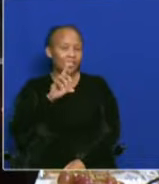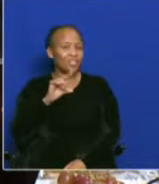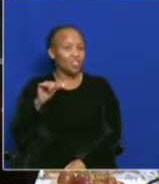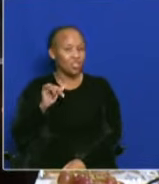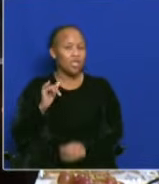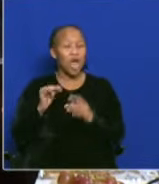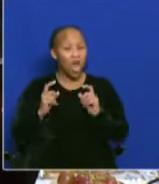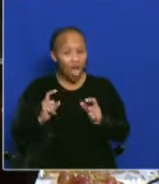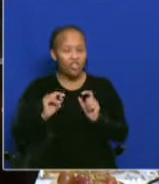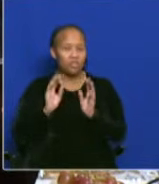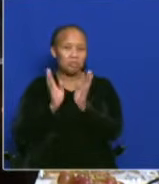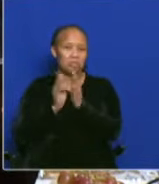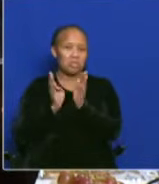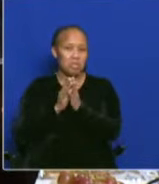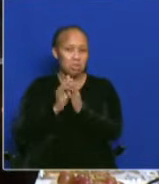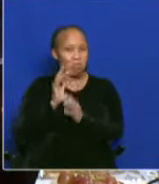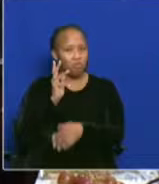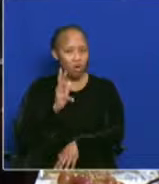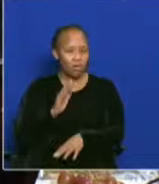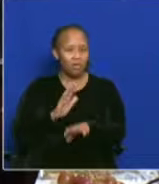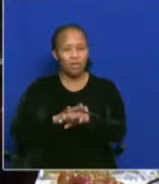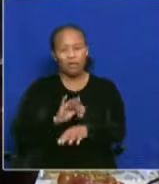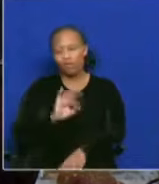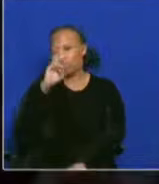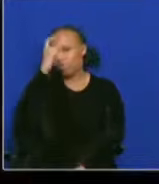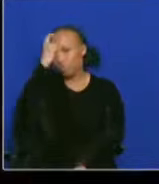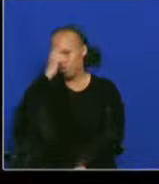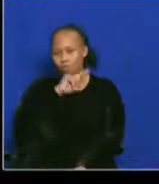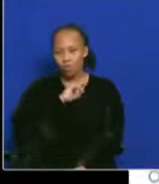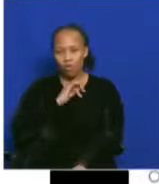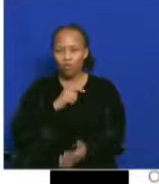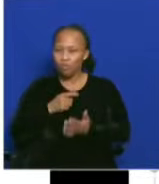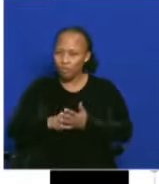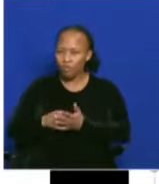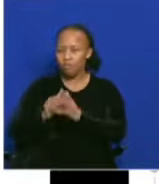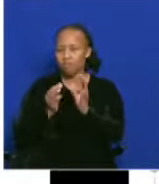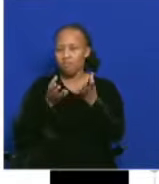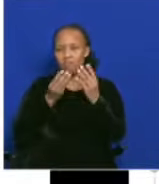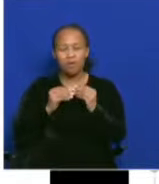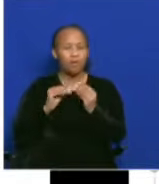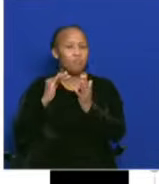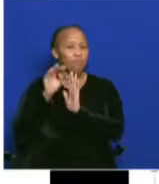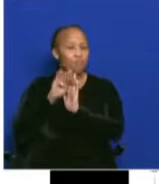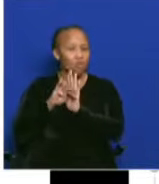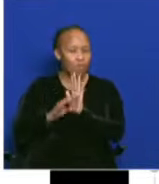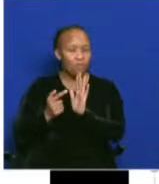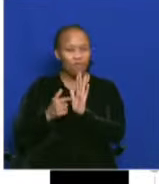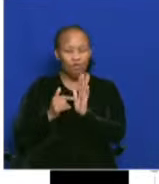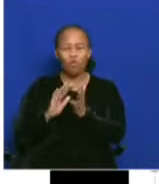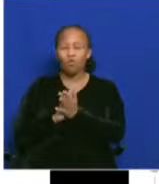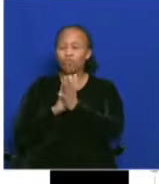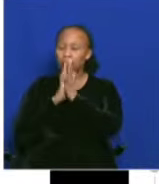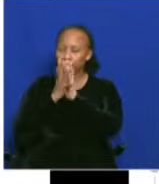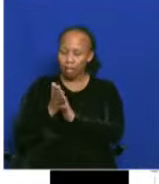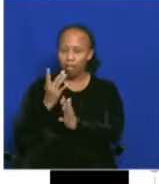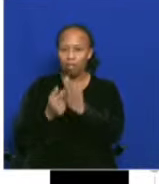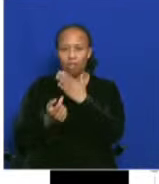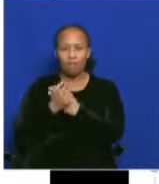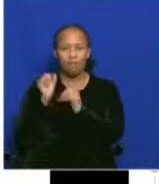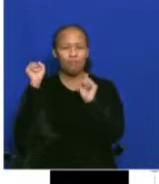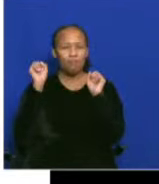at the office to procure and find programs for disaster recovery related to this unrest. I'm driving through to